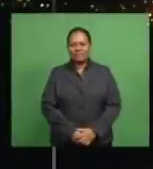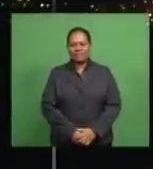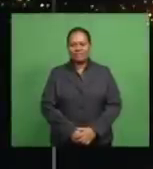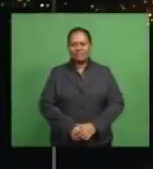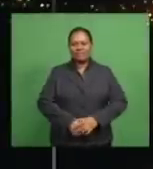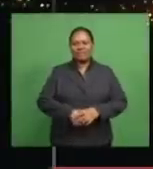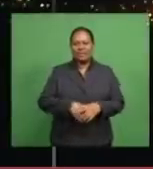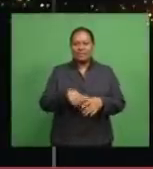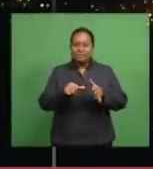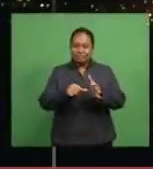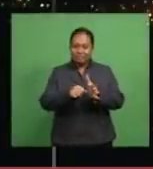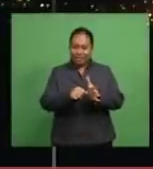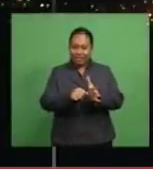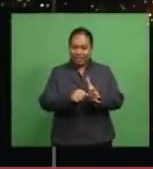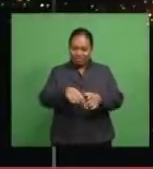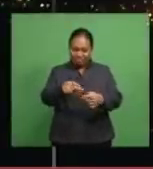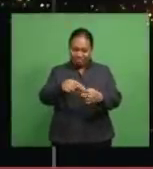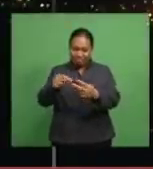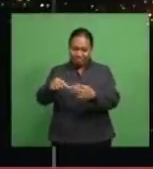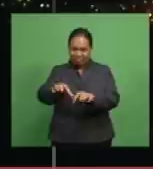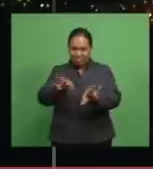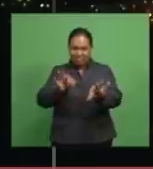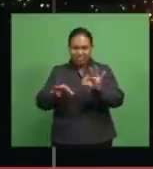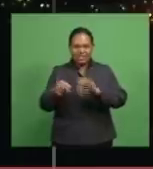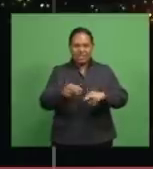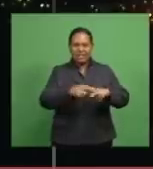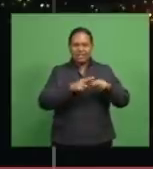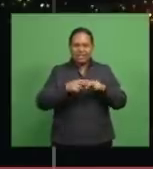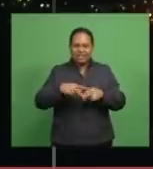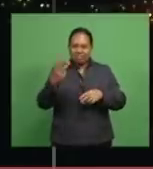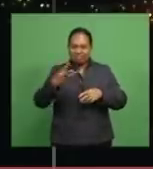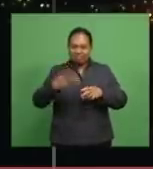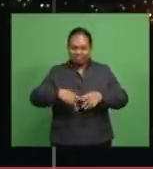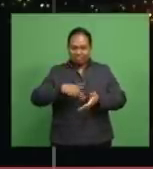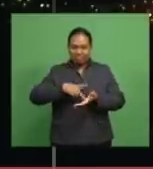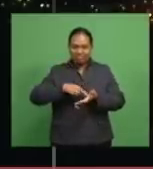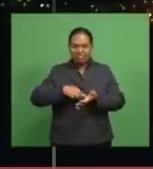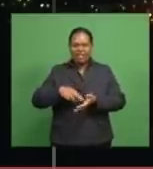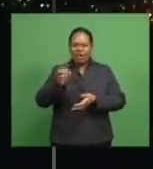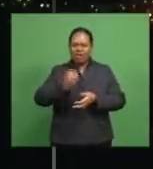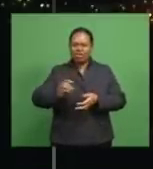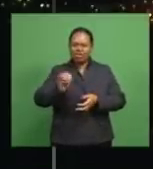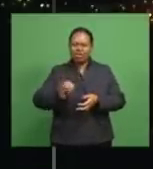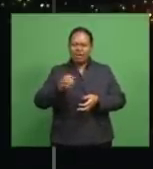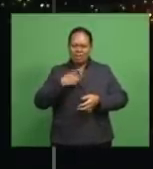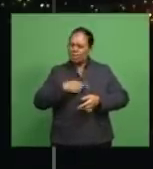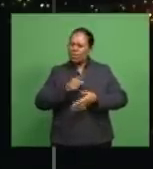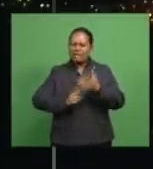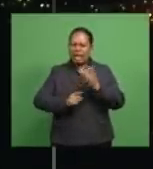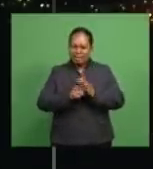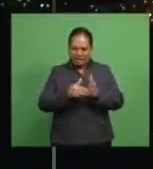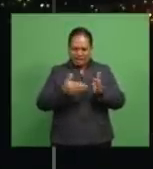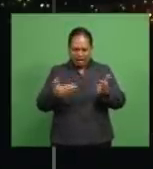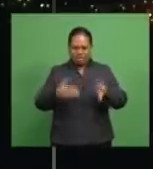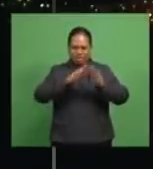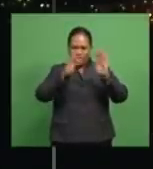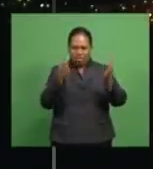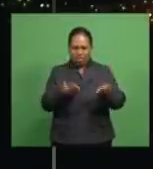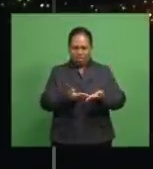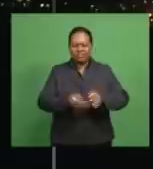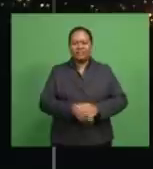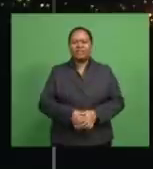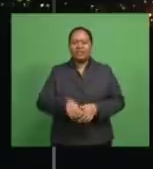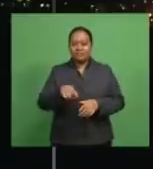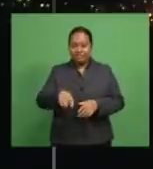It'll be hard to select a Fiji Mbati squad for the Pacific Test in October, considering what the world is battling at the moment. The